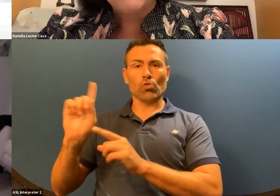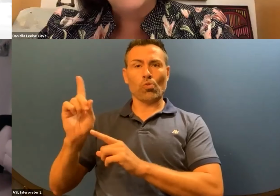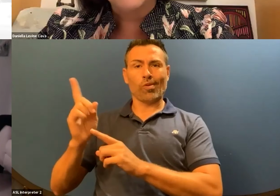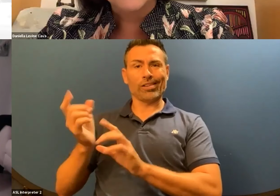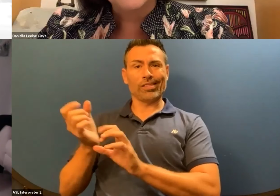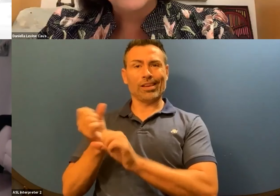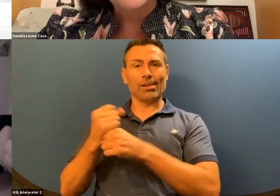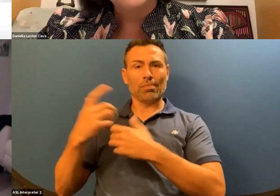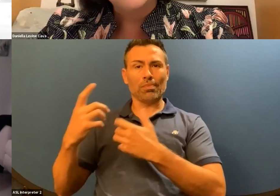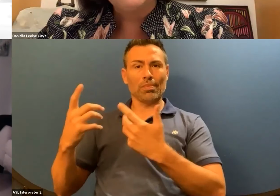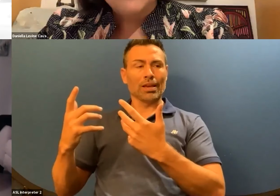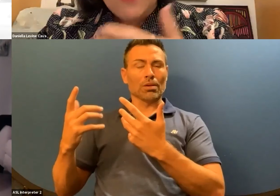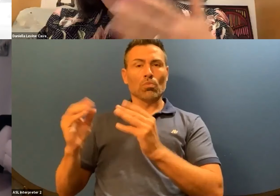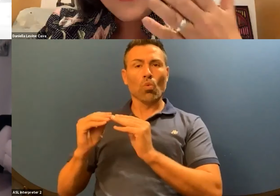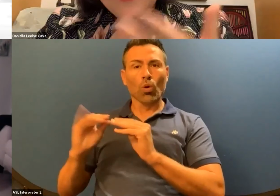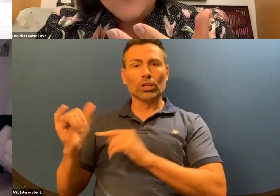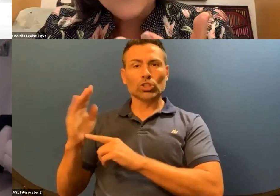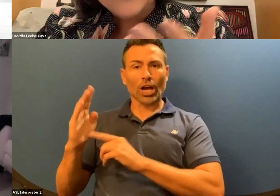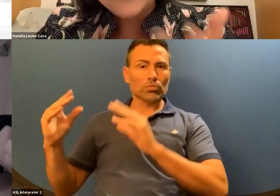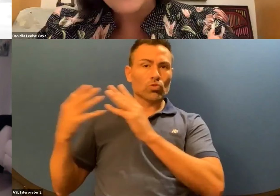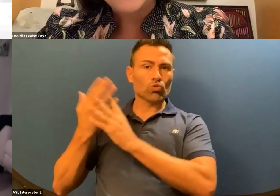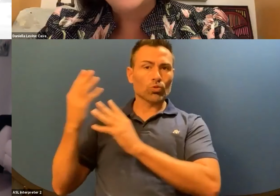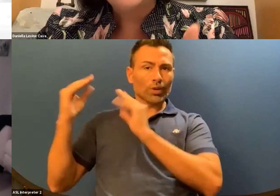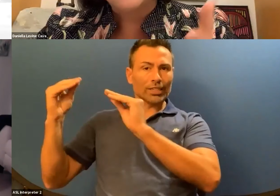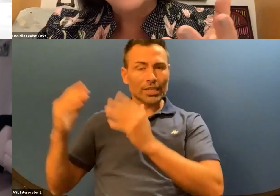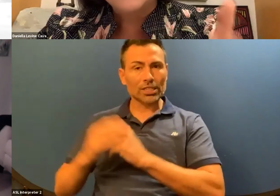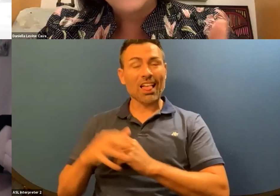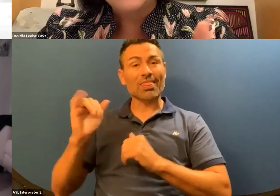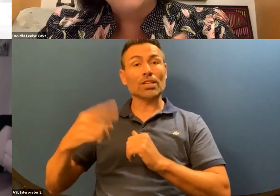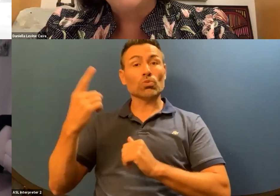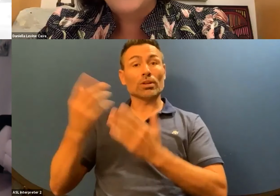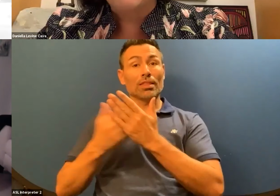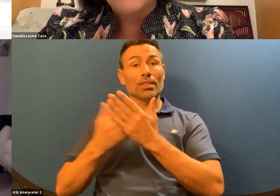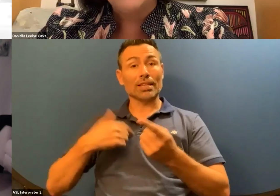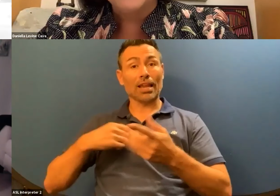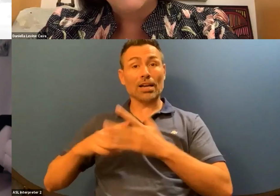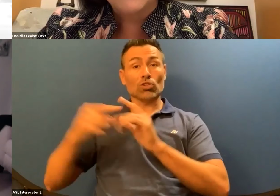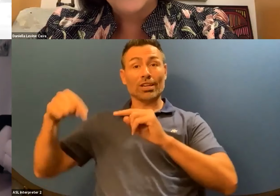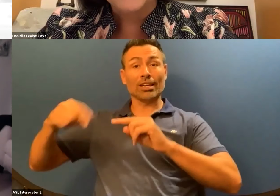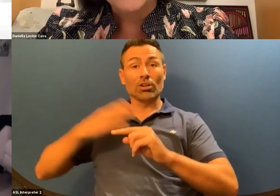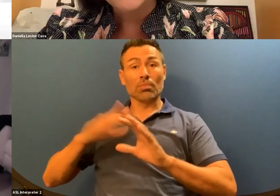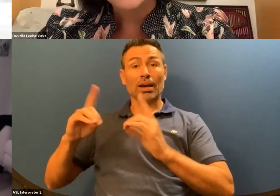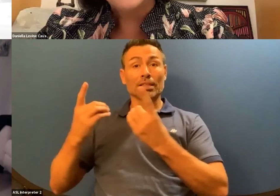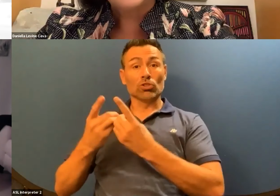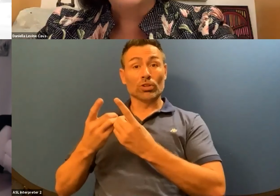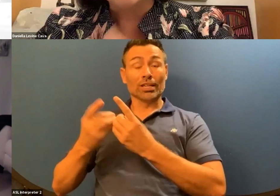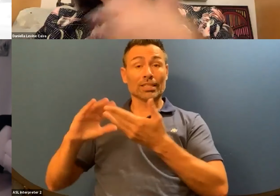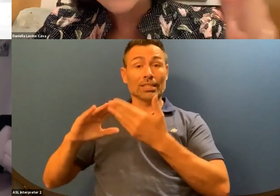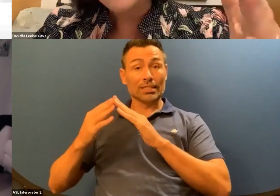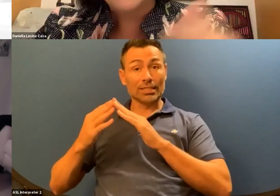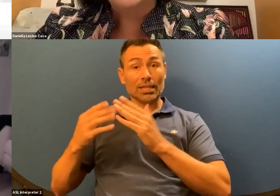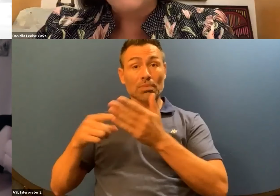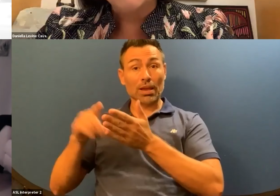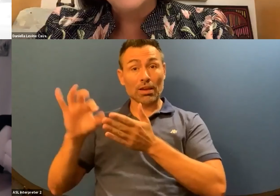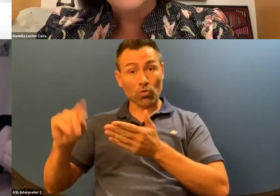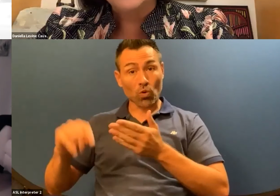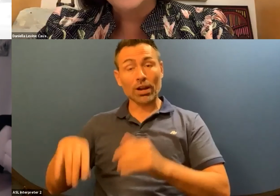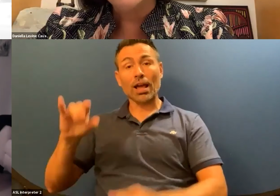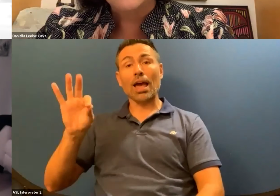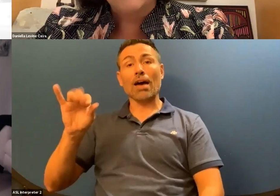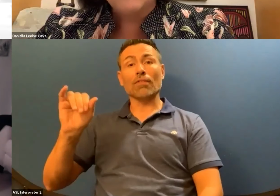that came out of the prosperity study that I initiated, that Citibank paid for and FIU produced. It had a range of